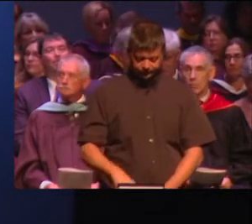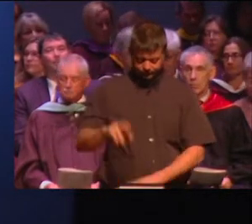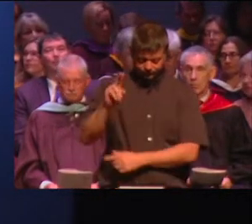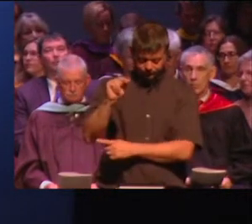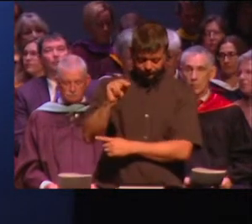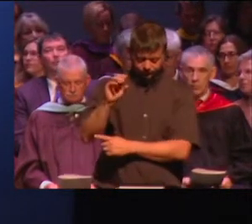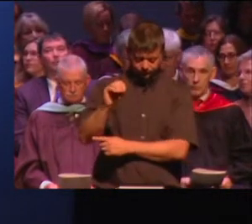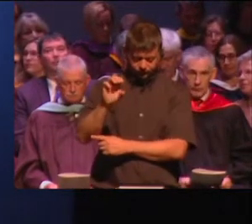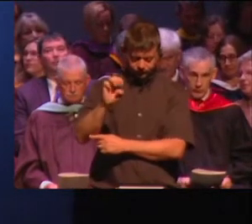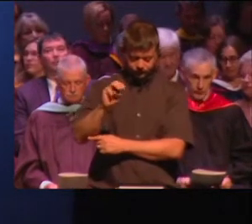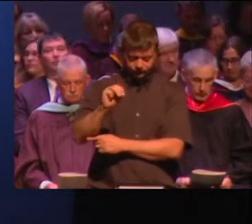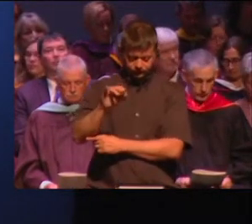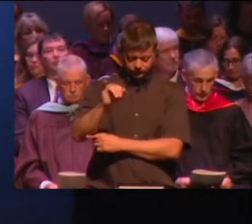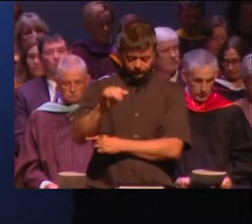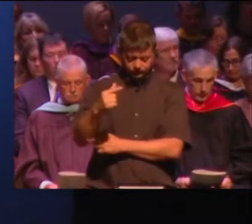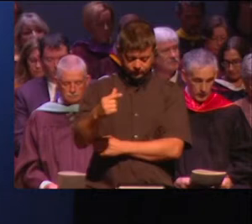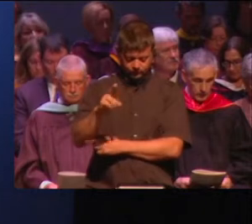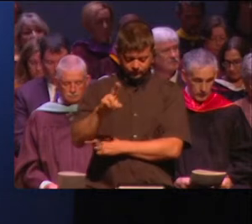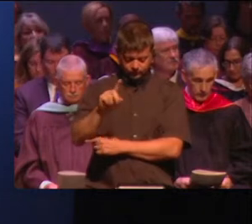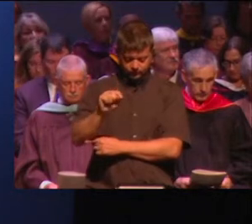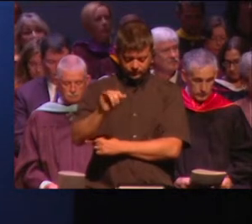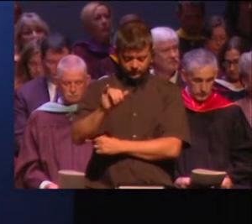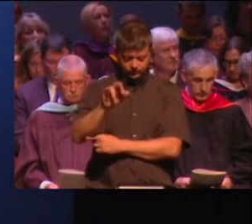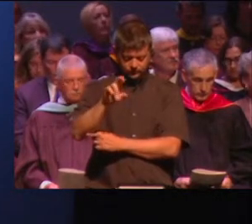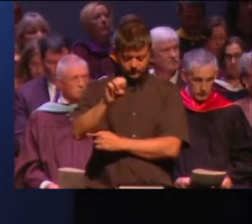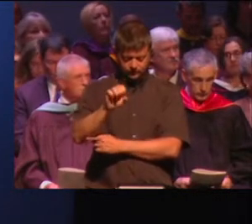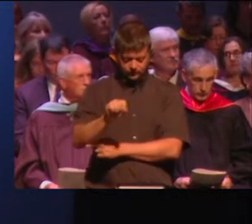Naomi Gutierrez.